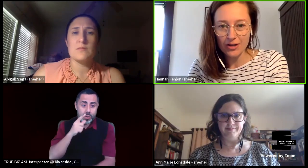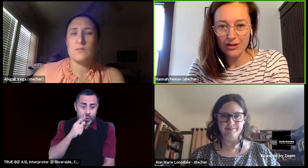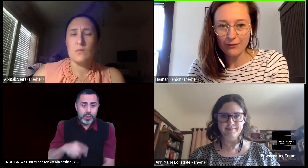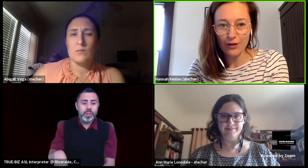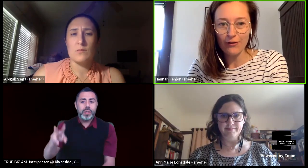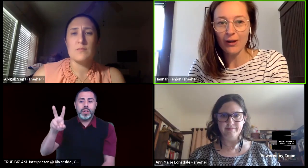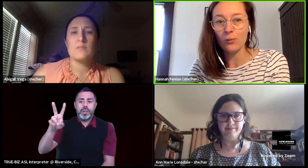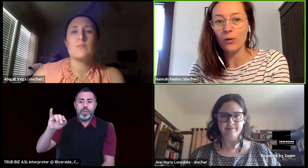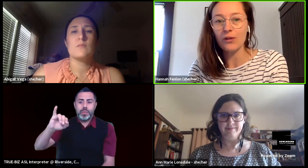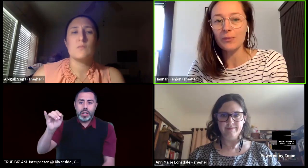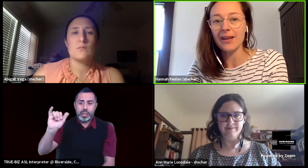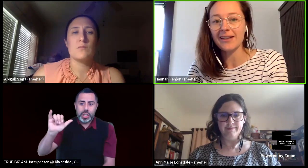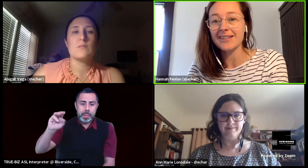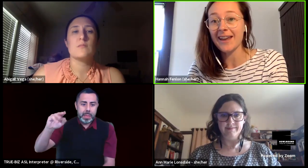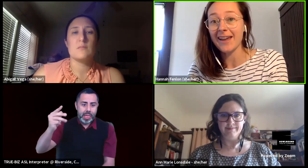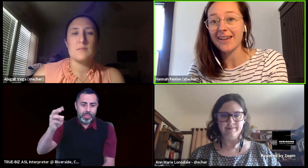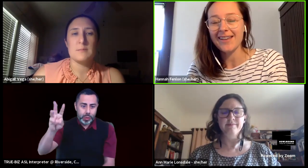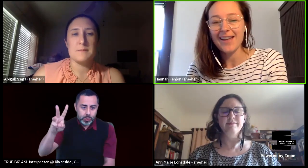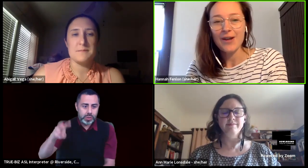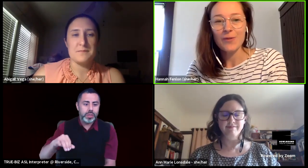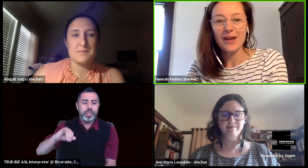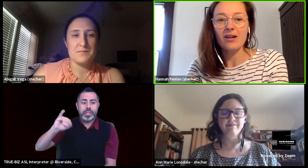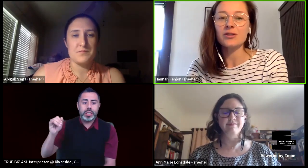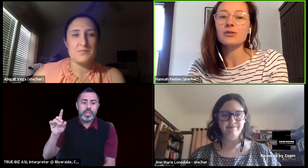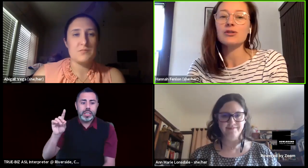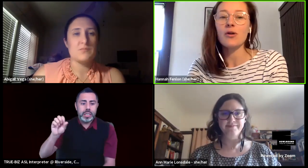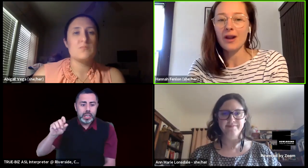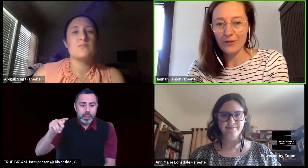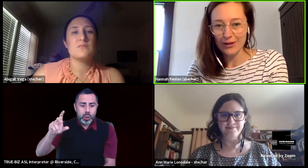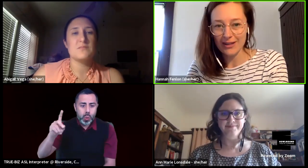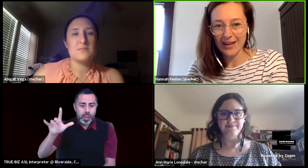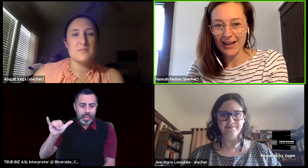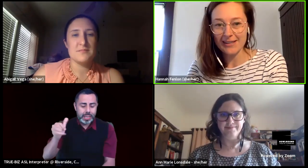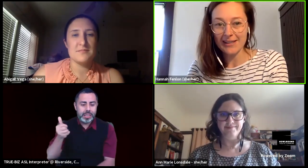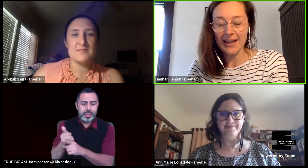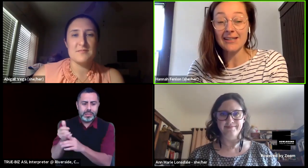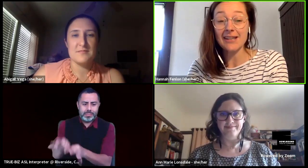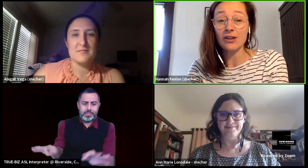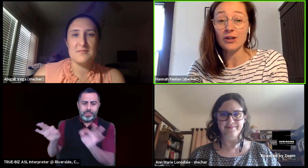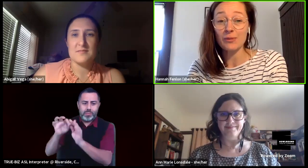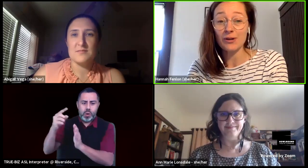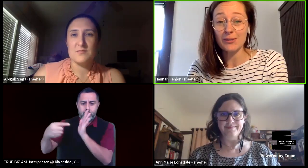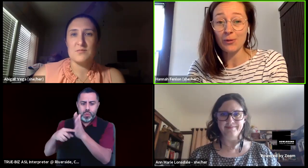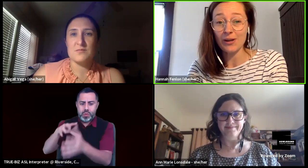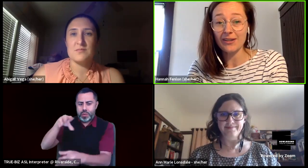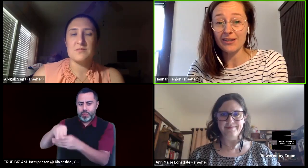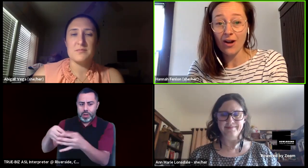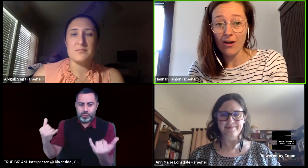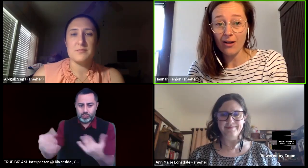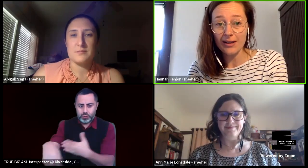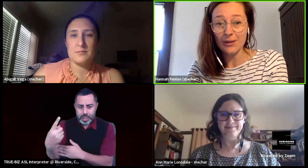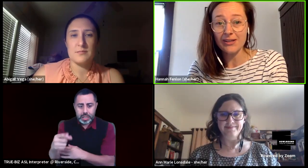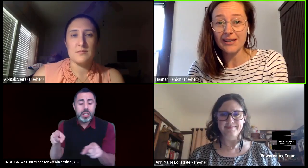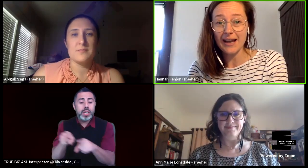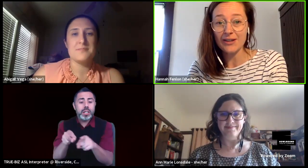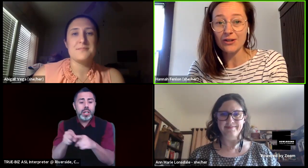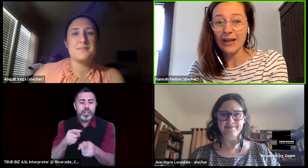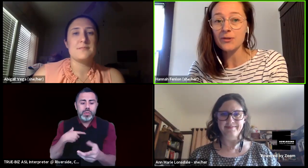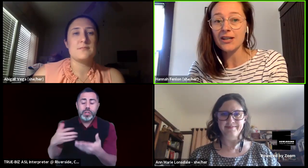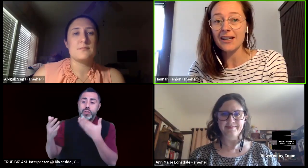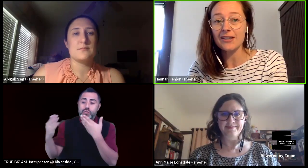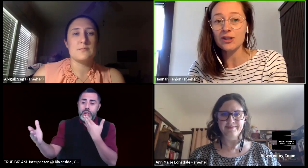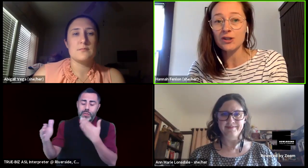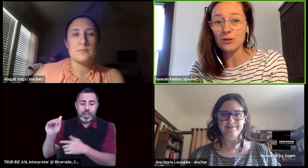Thea Rogers for the vital role they're playing today. We are also so grateful to the ASL interpreters supporting this call, as well as the